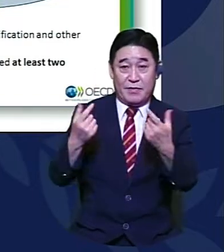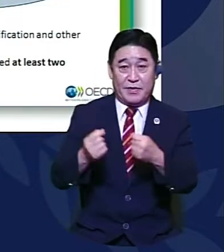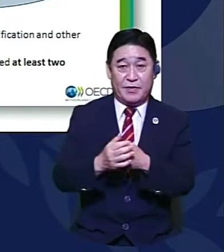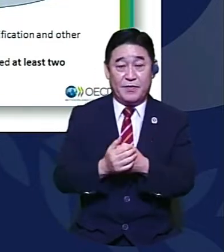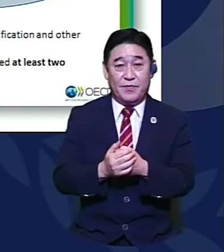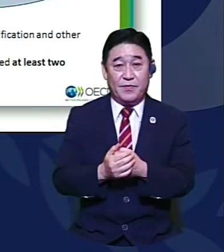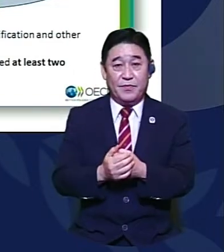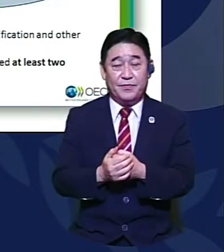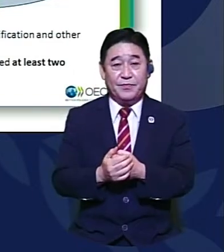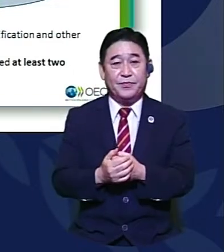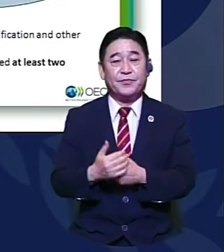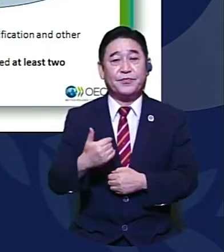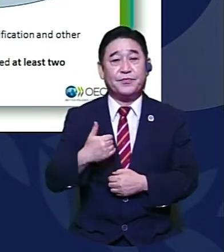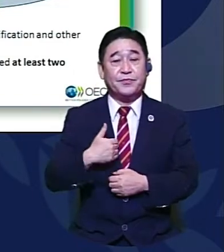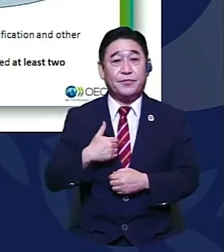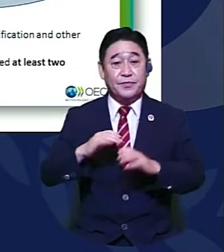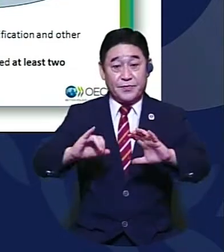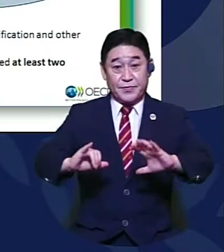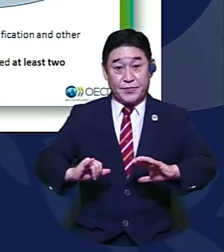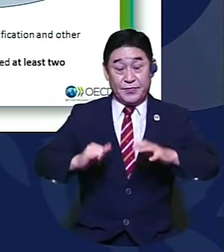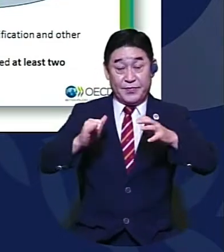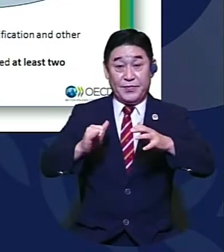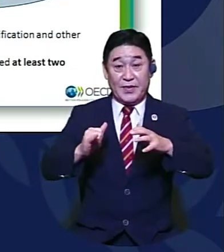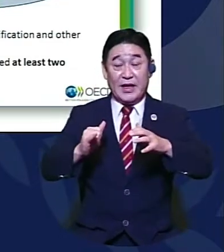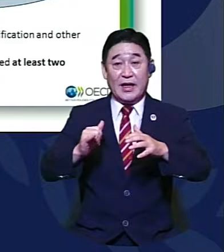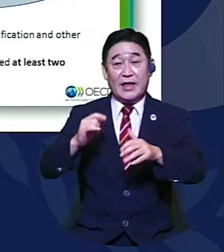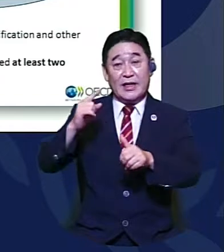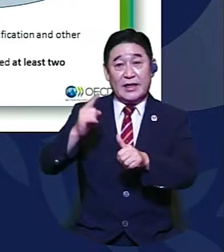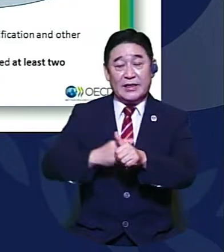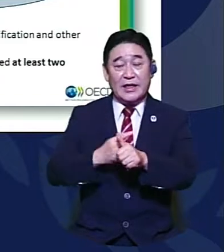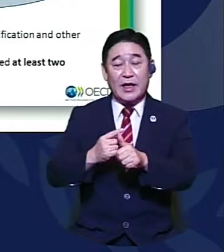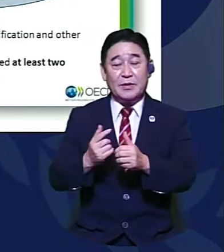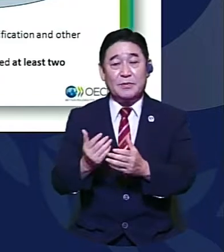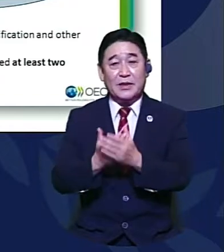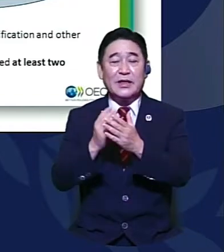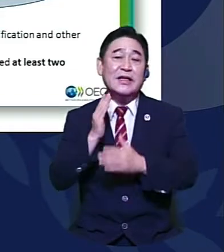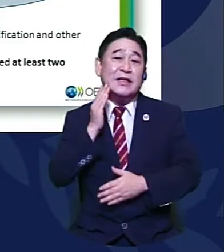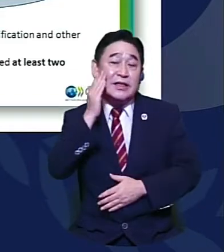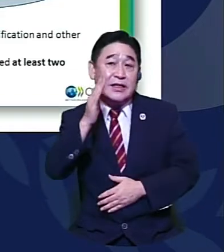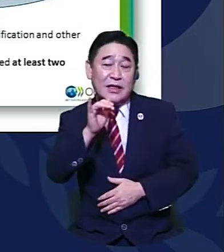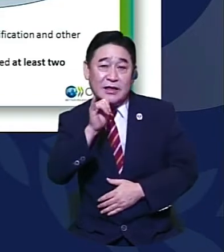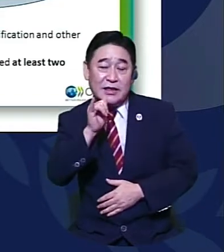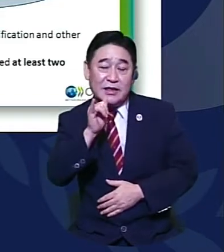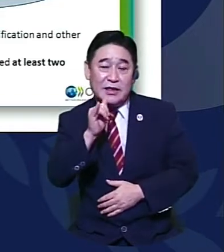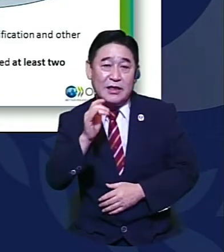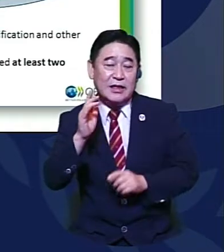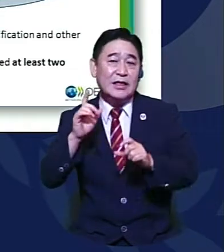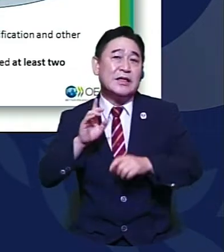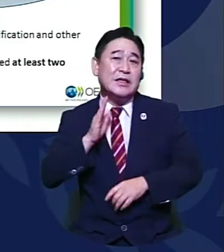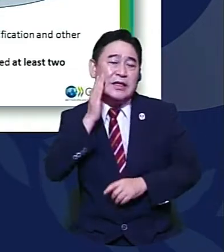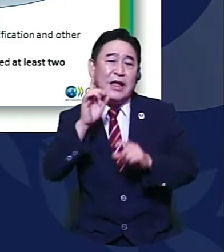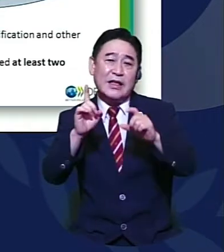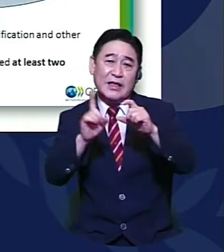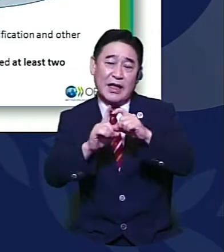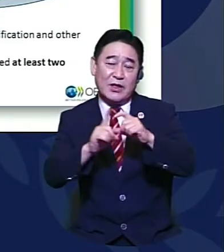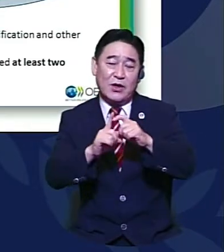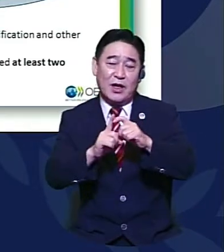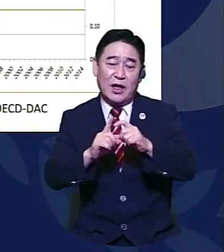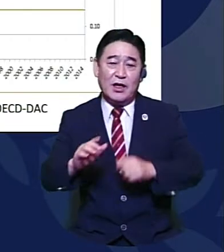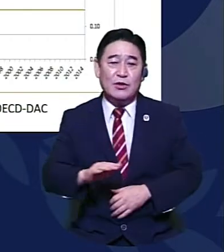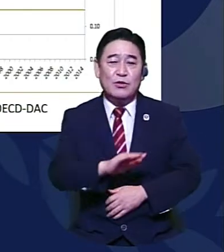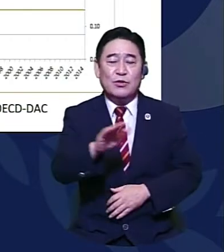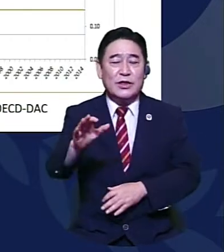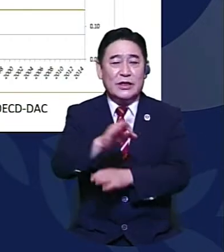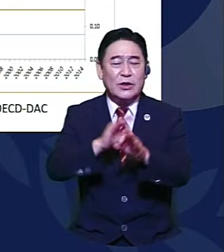Growth Institute, but used by many to show that we need to green the economy. So just to put